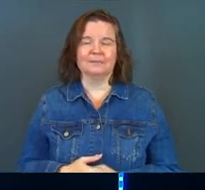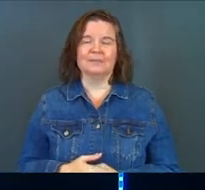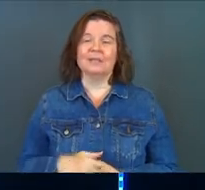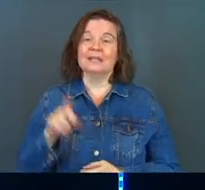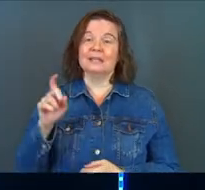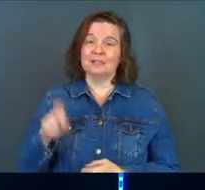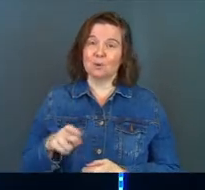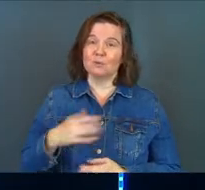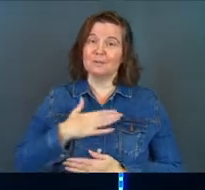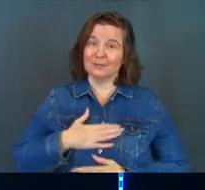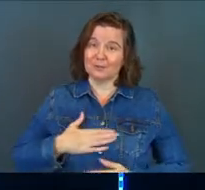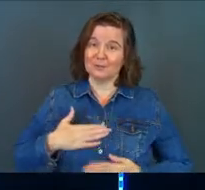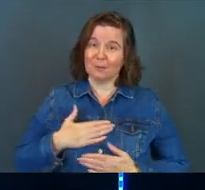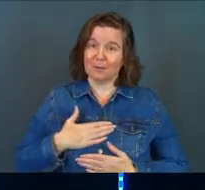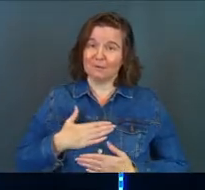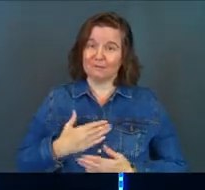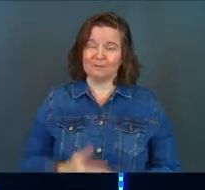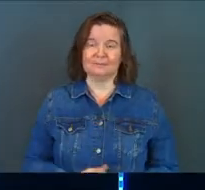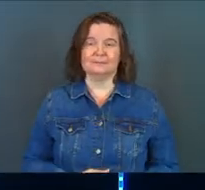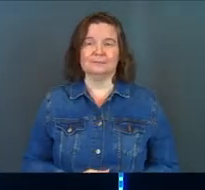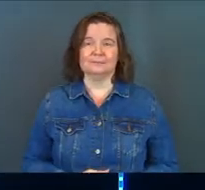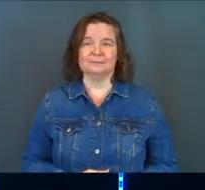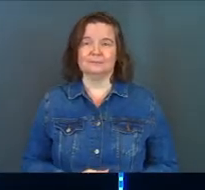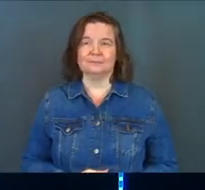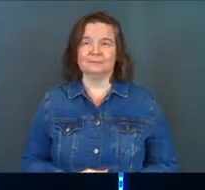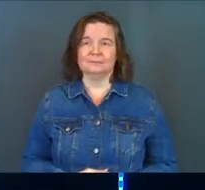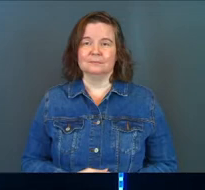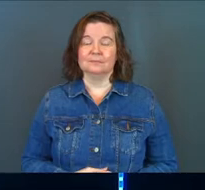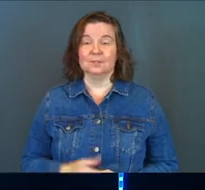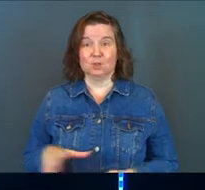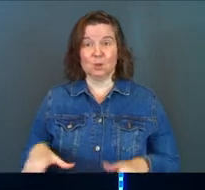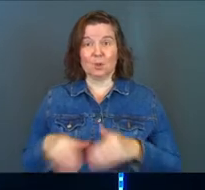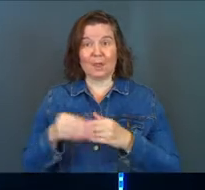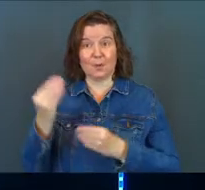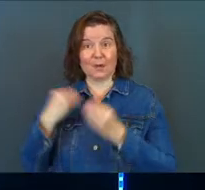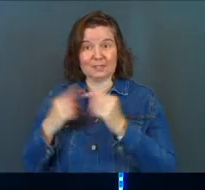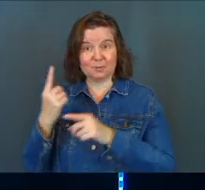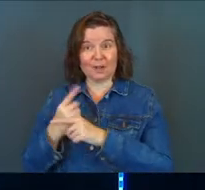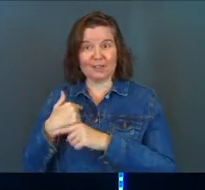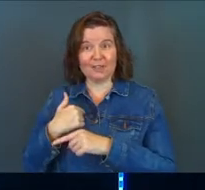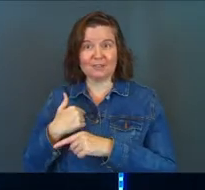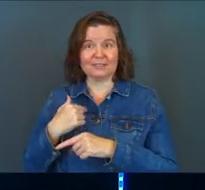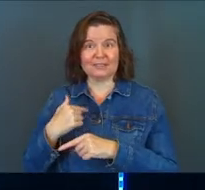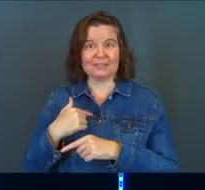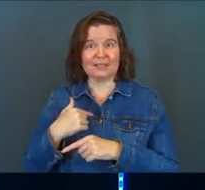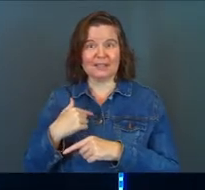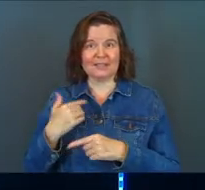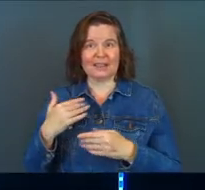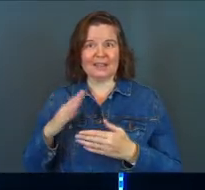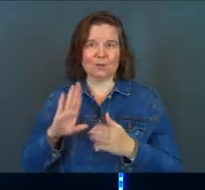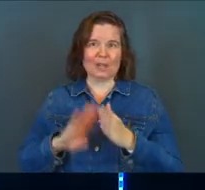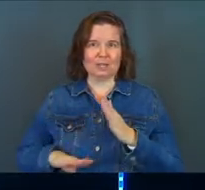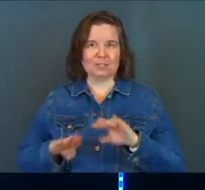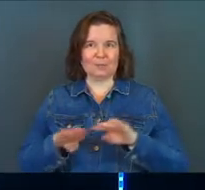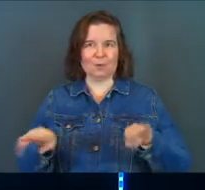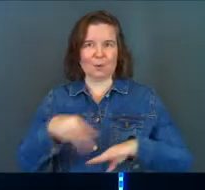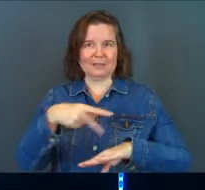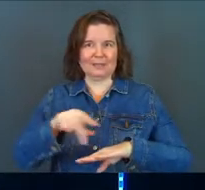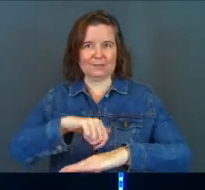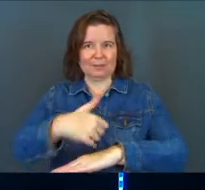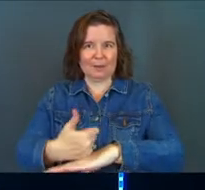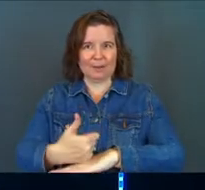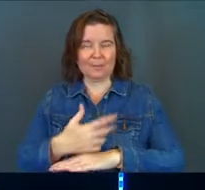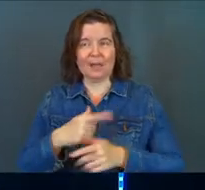It's supposed to be enjoyable. You go to that wedding reception, right? And there's that little cheapo dance floor out there that they put